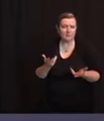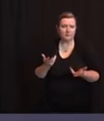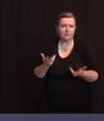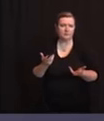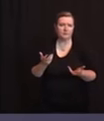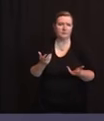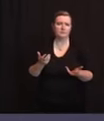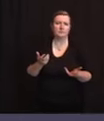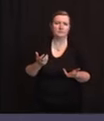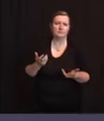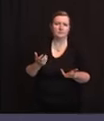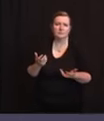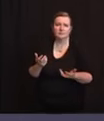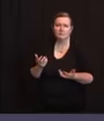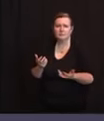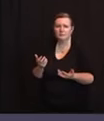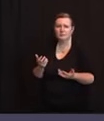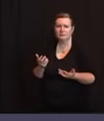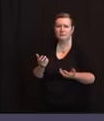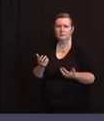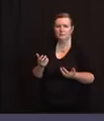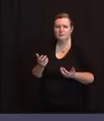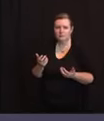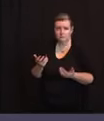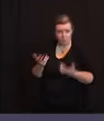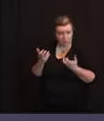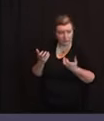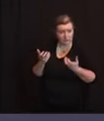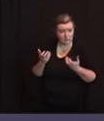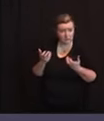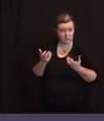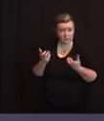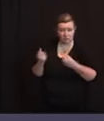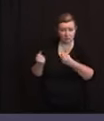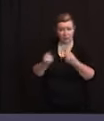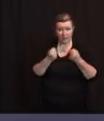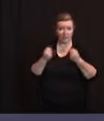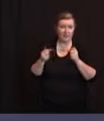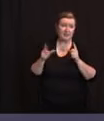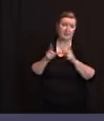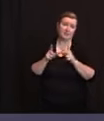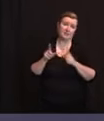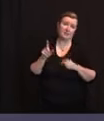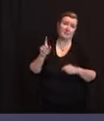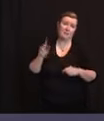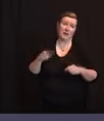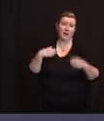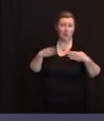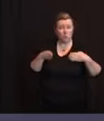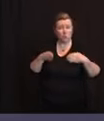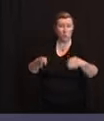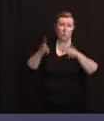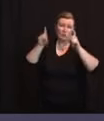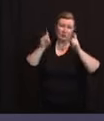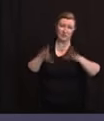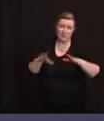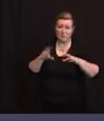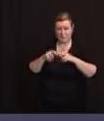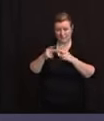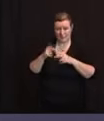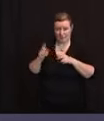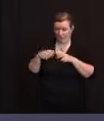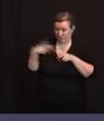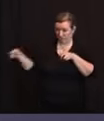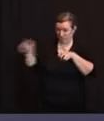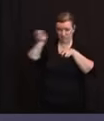need a road test to get your license that a couple of states have done. As Sue Fulton, who runs the Motor Vehicles Commission, would remind me and remind